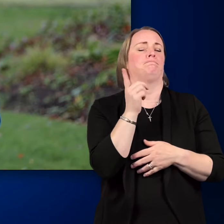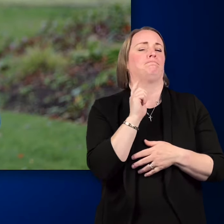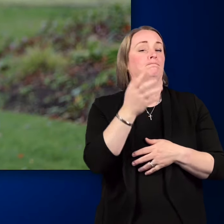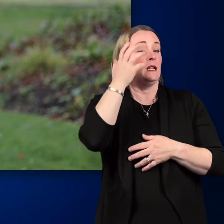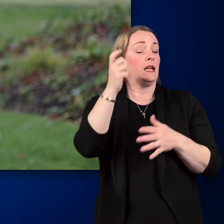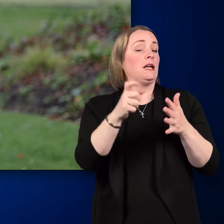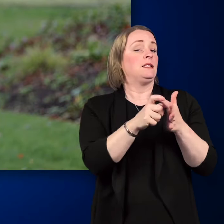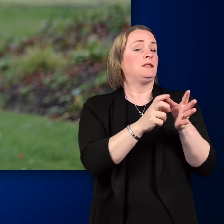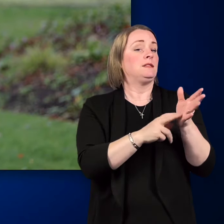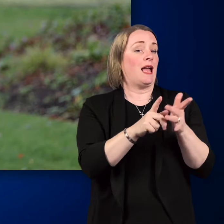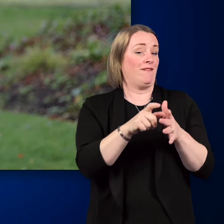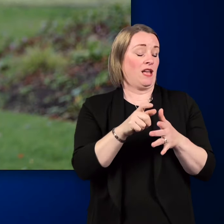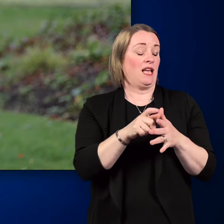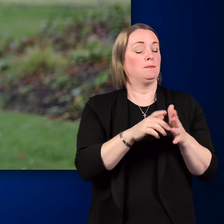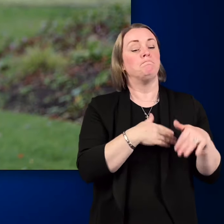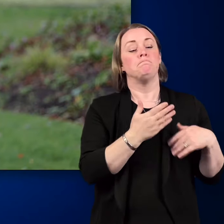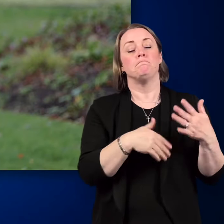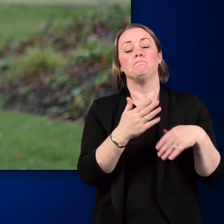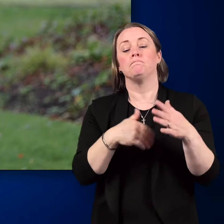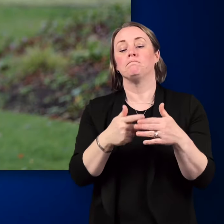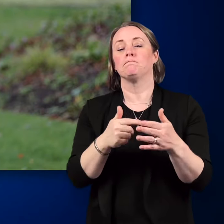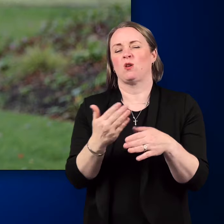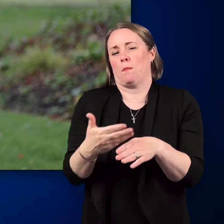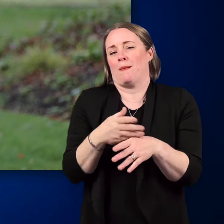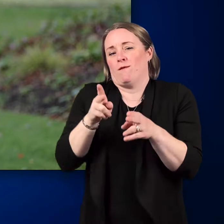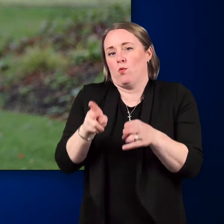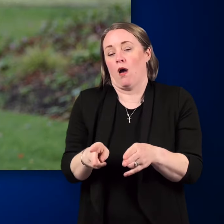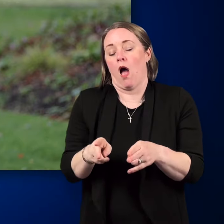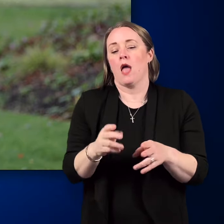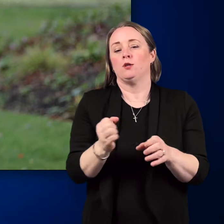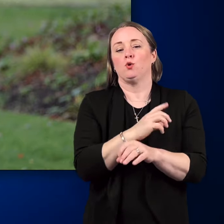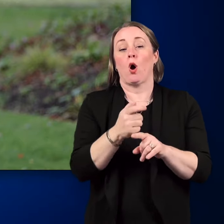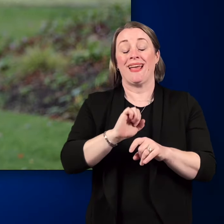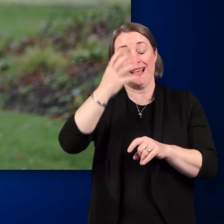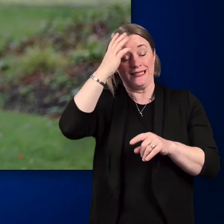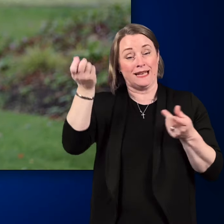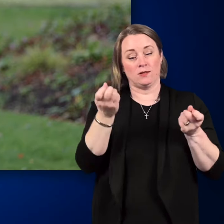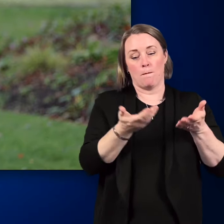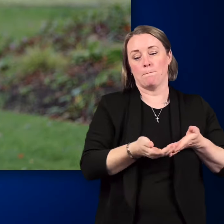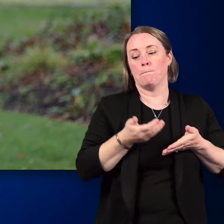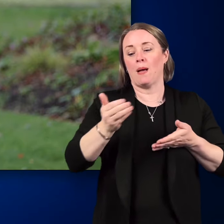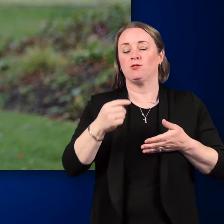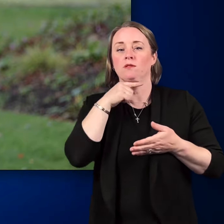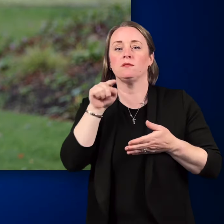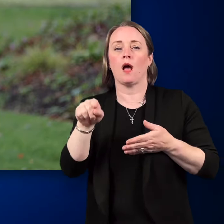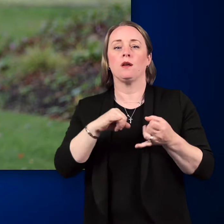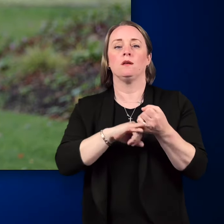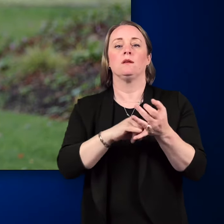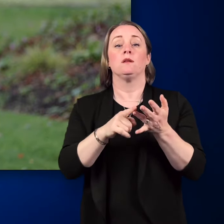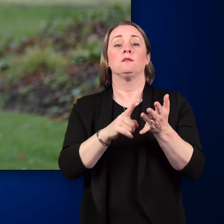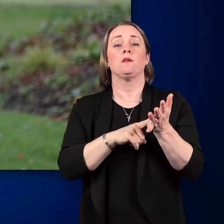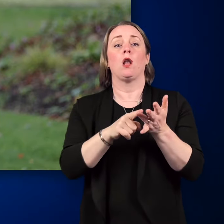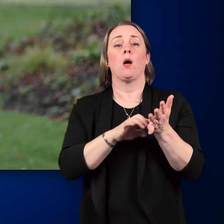he bequeaths to his son Solomon the kingdom. And it's a kingdom of